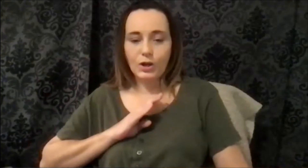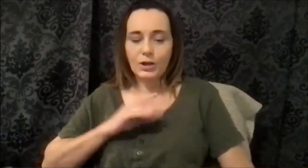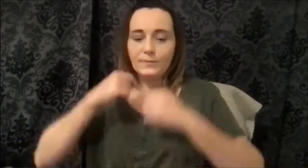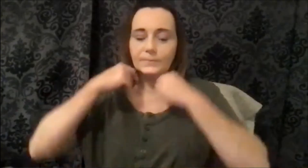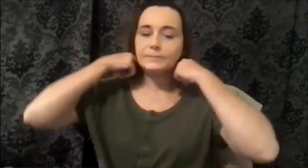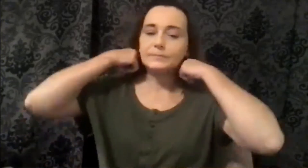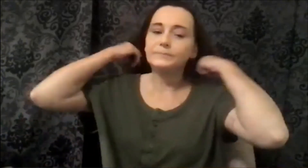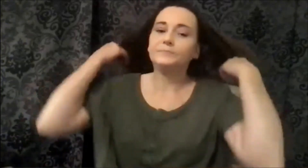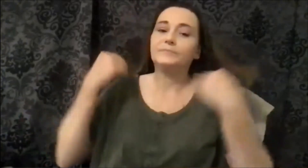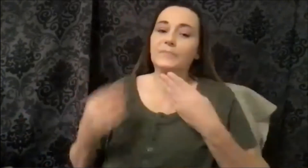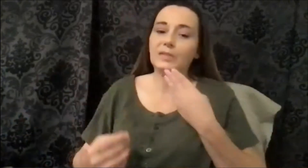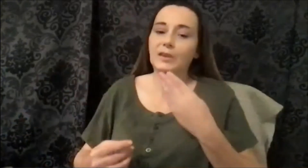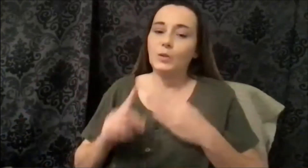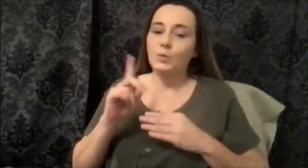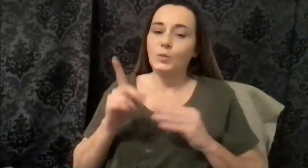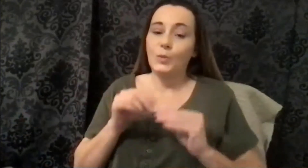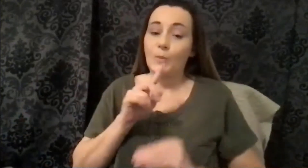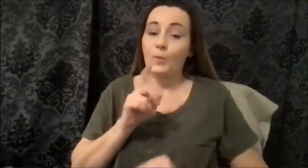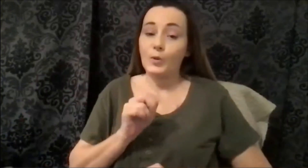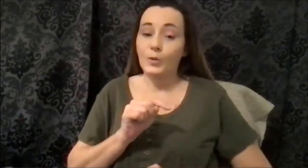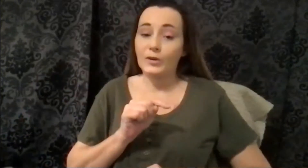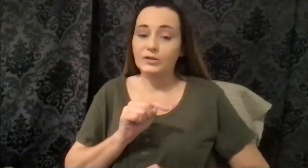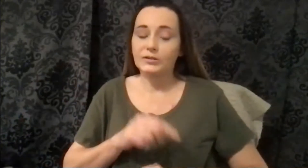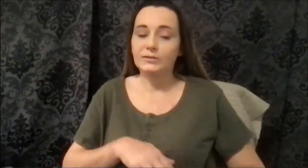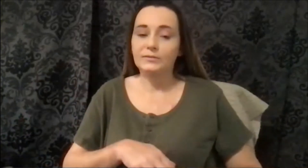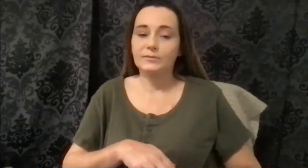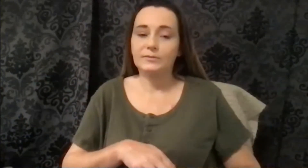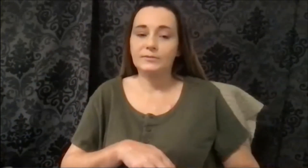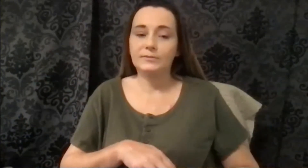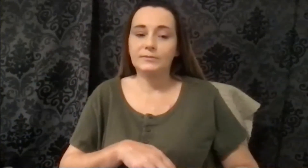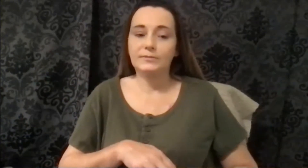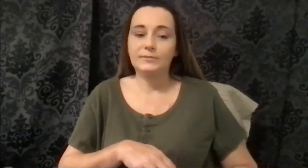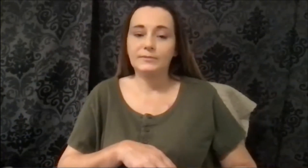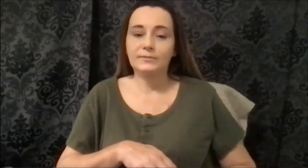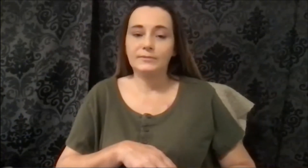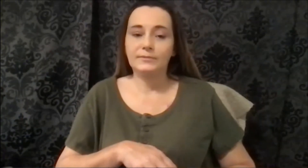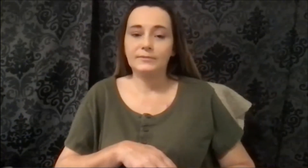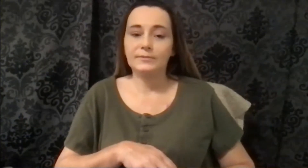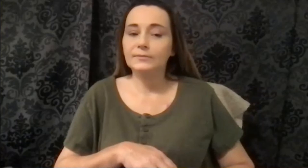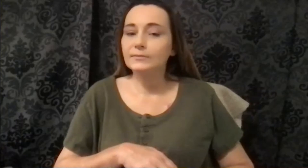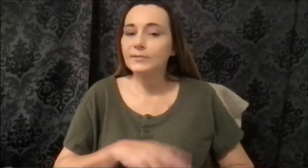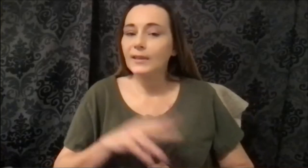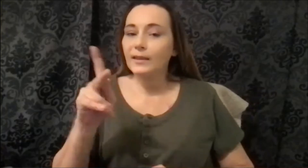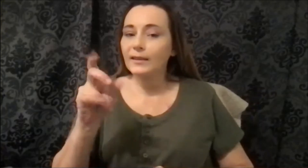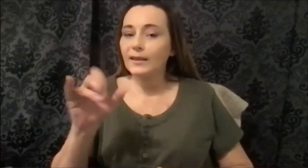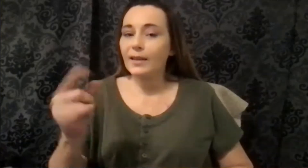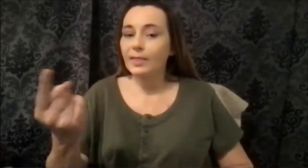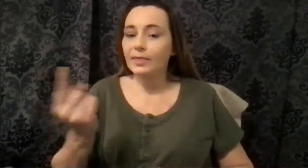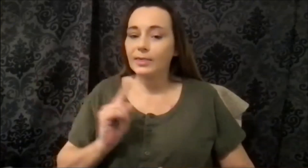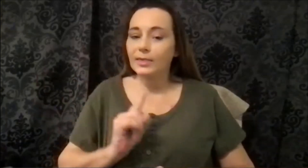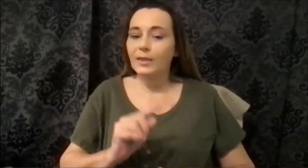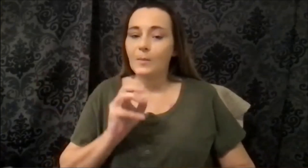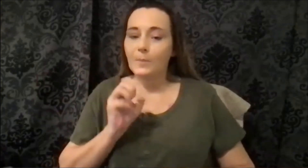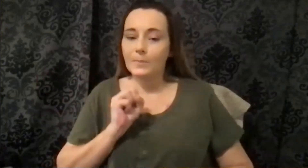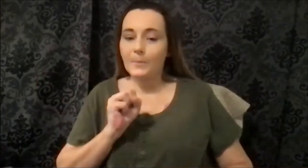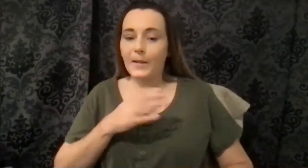got one more question. First back there, and then Kelly, if you can come up to the microphone, please.